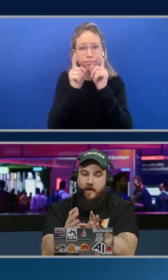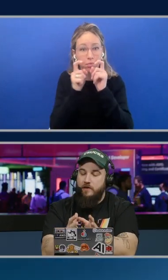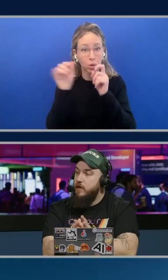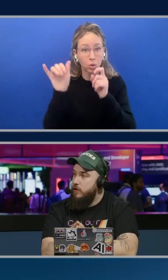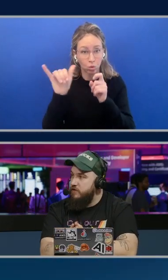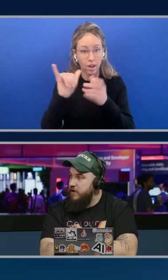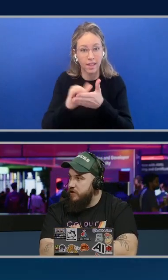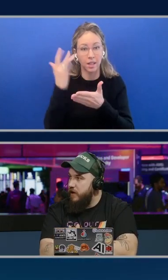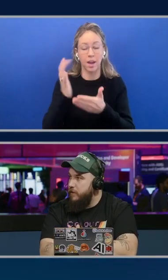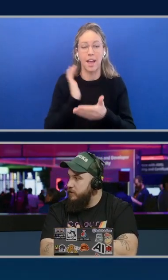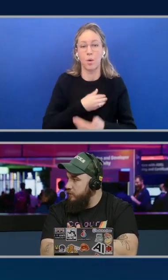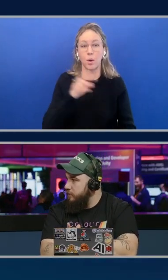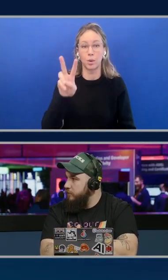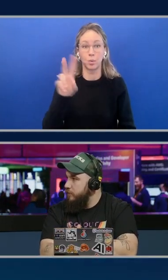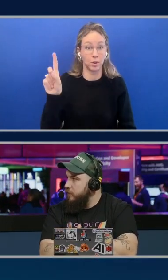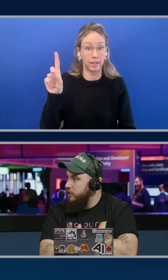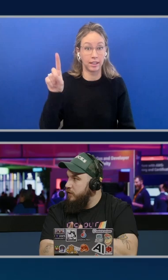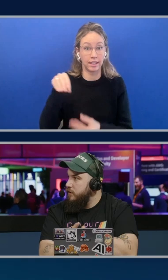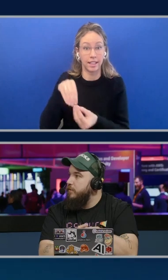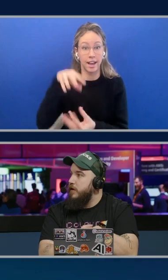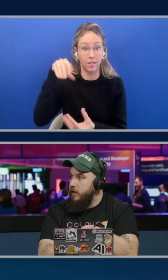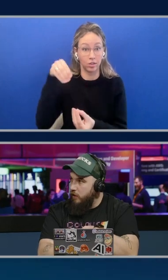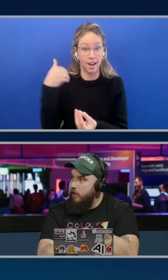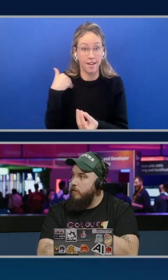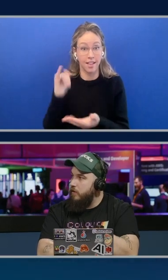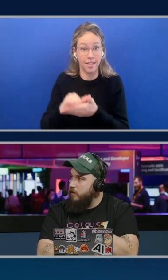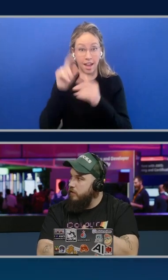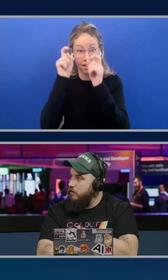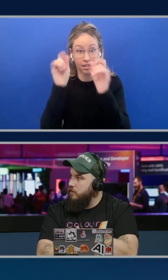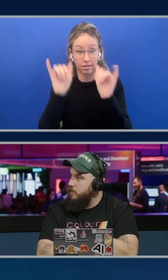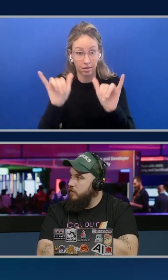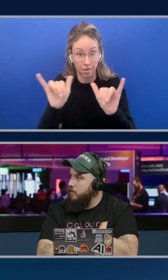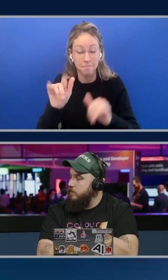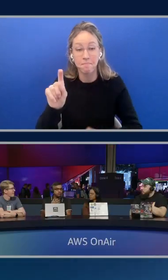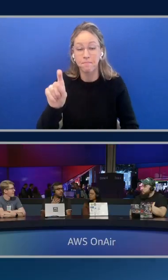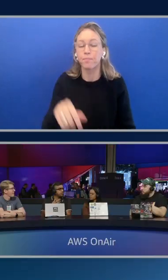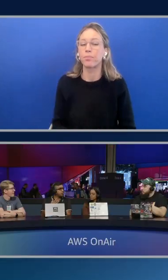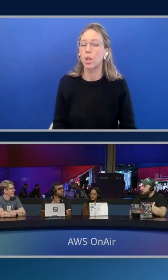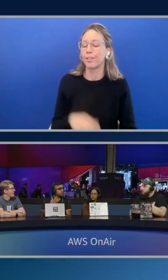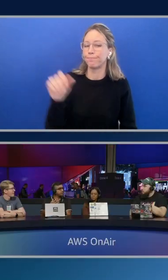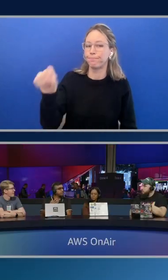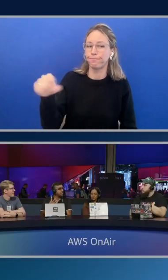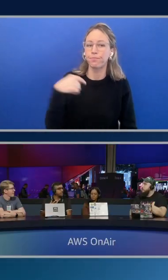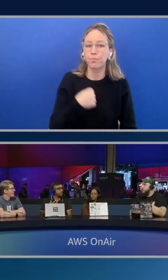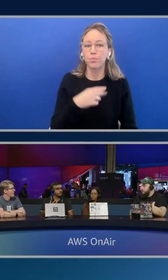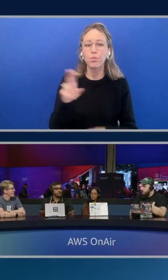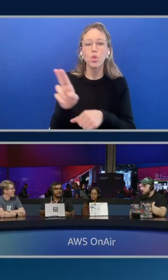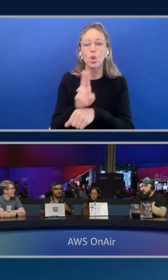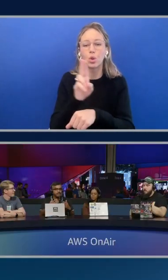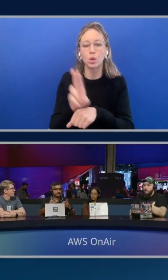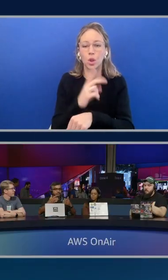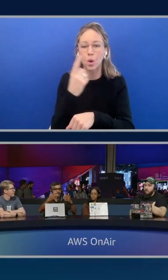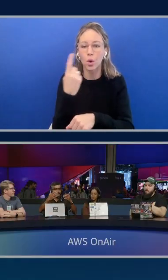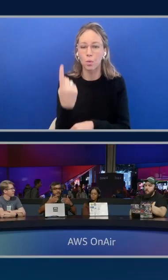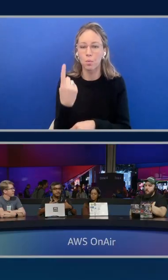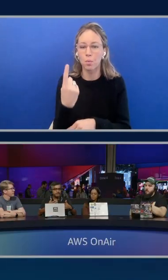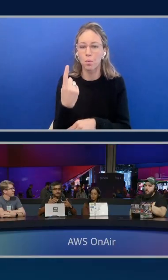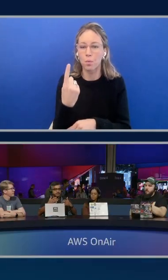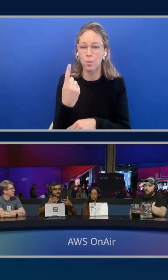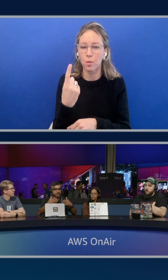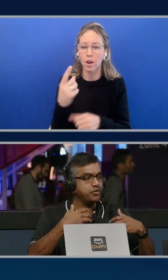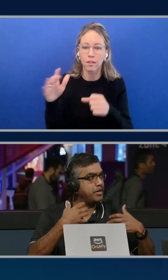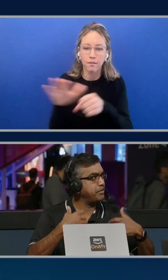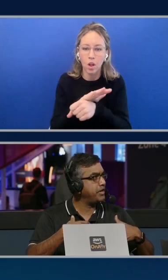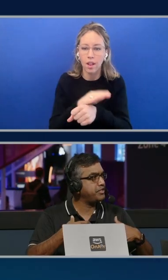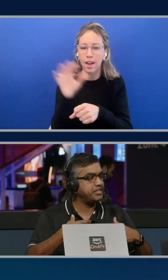avatar has those facial elements. Absolutely. Yeah. We are using a 2D post-estimation algorithm. So that